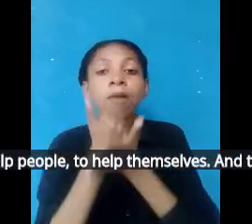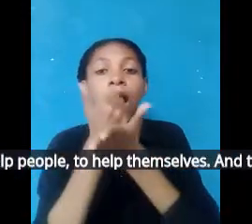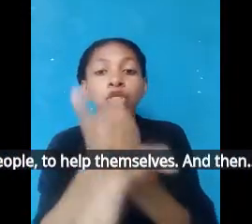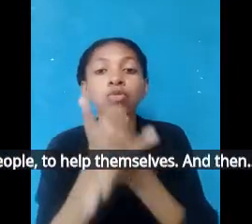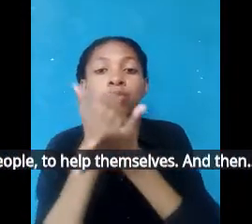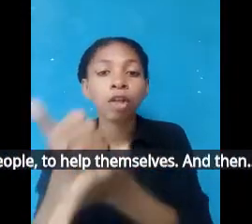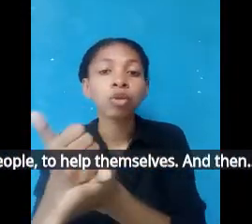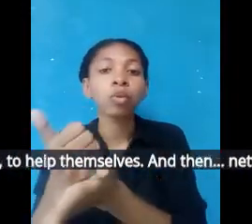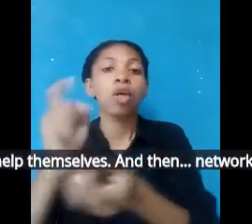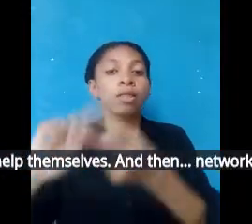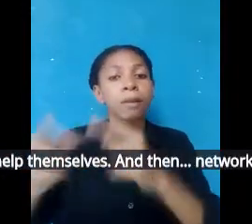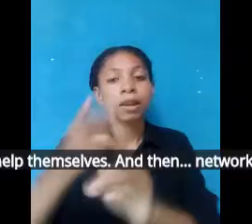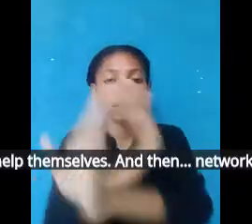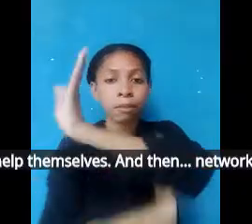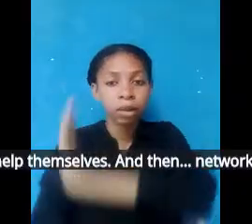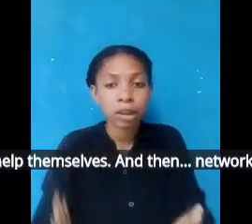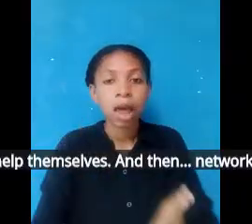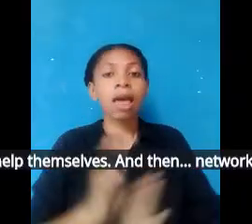network, network.